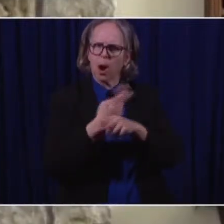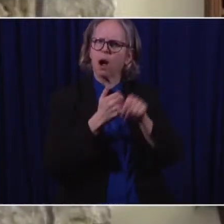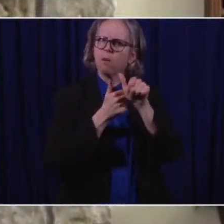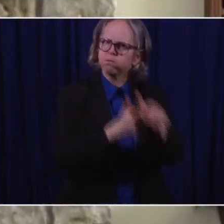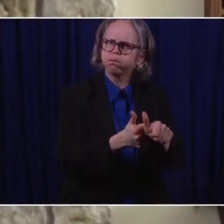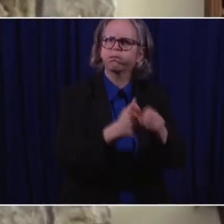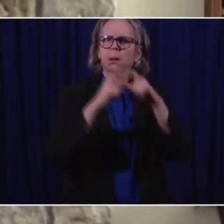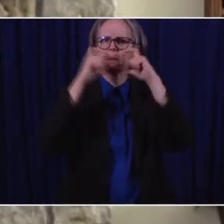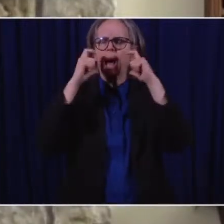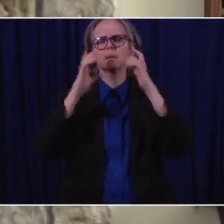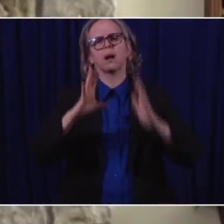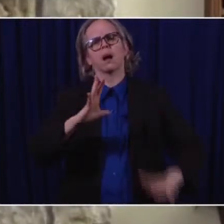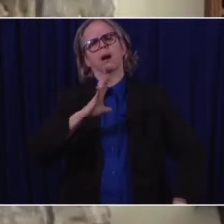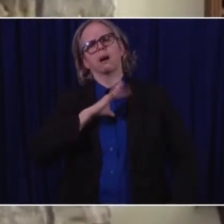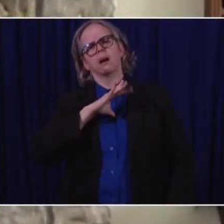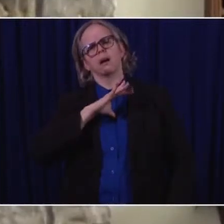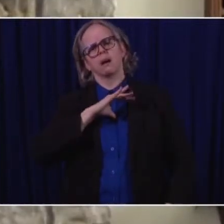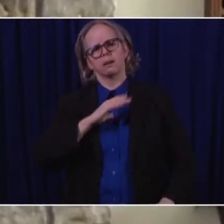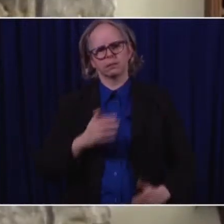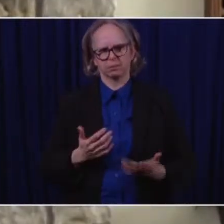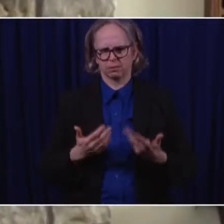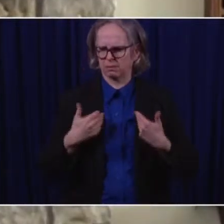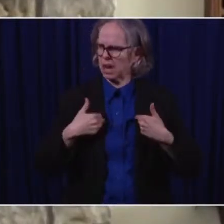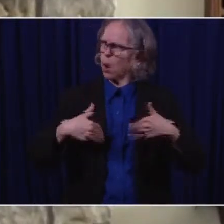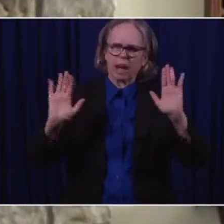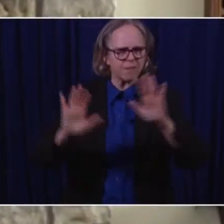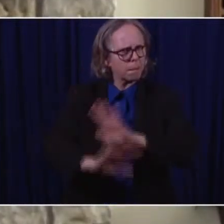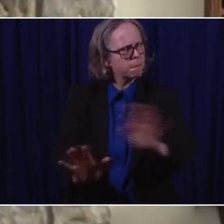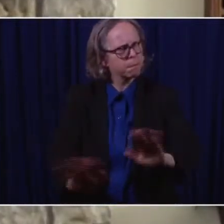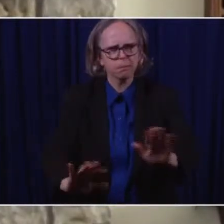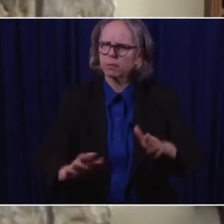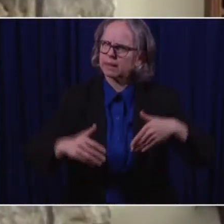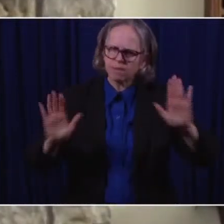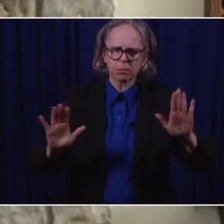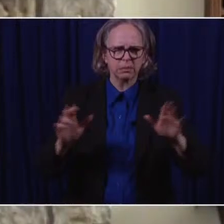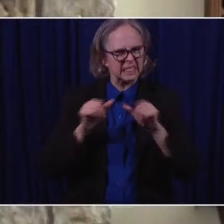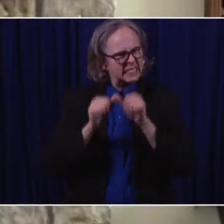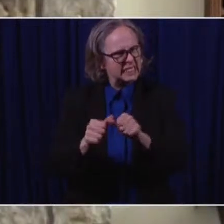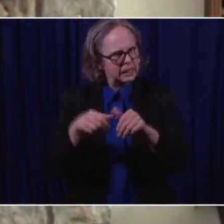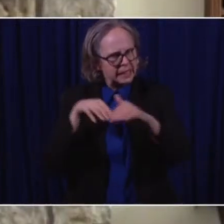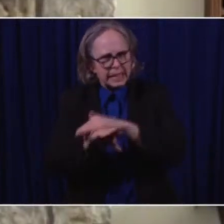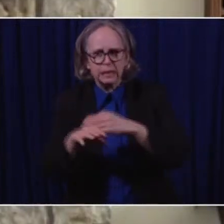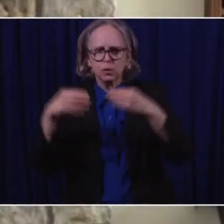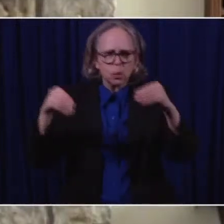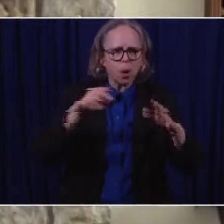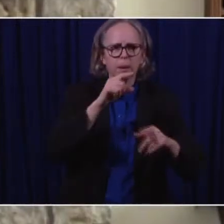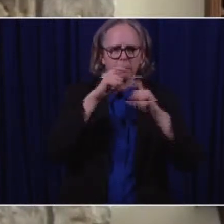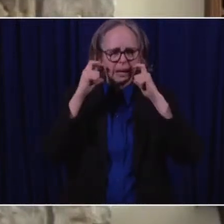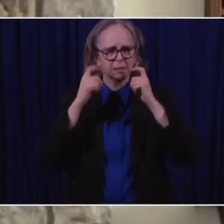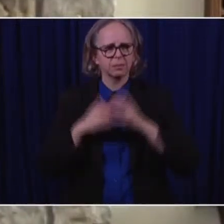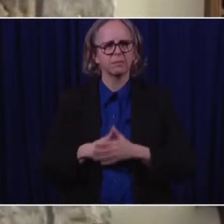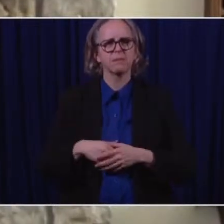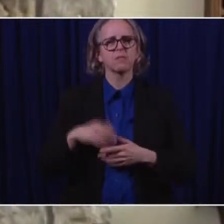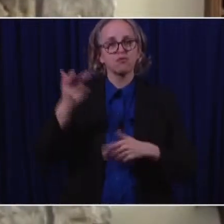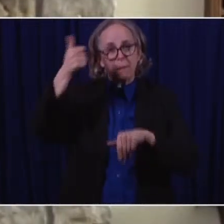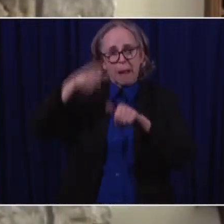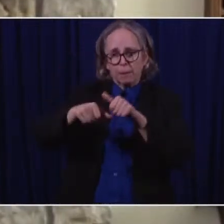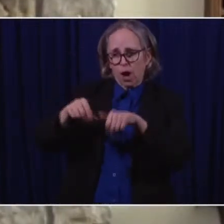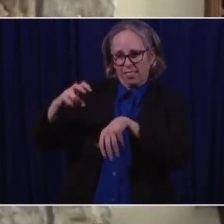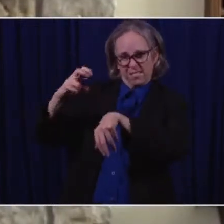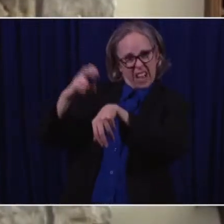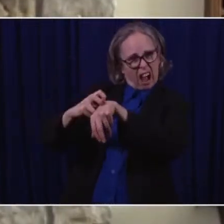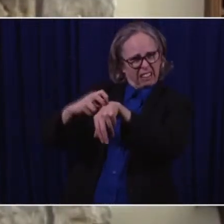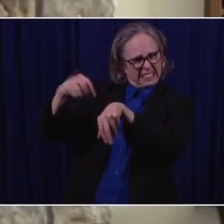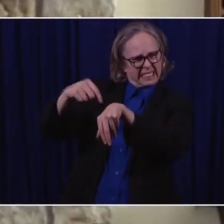time. What we don't know is what's going to happen with the variants. You've seen some of the national stories about how fast it